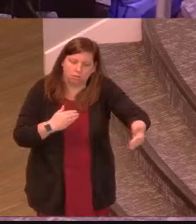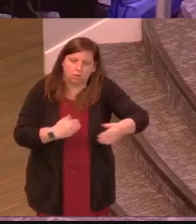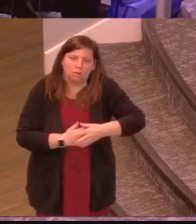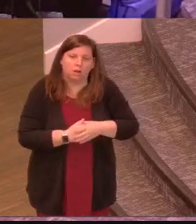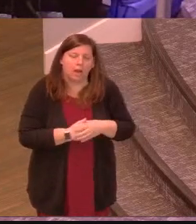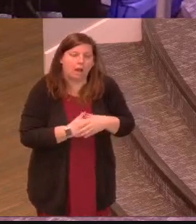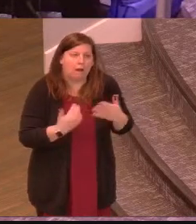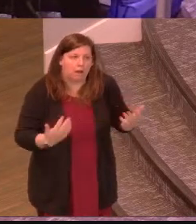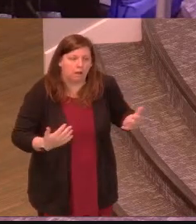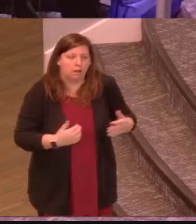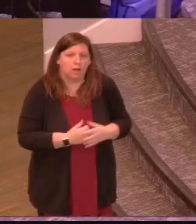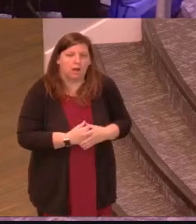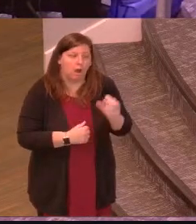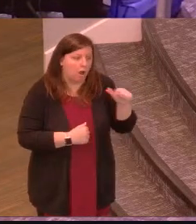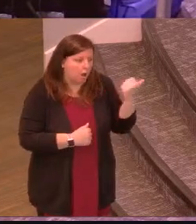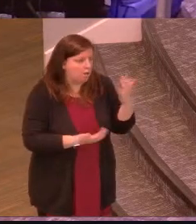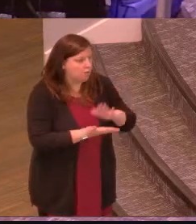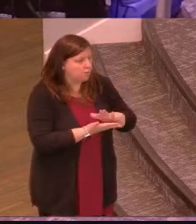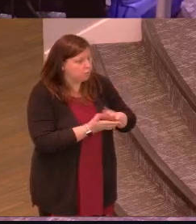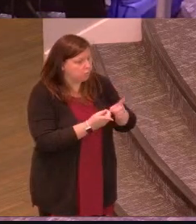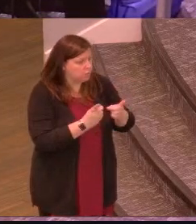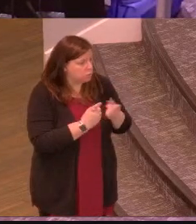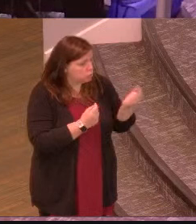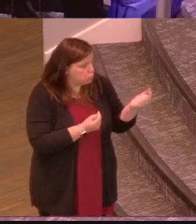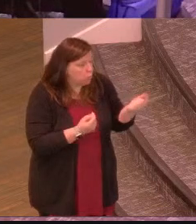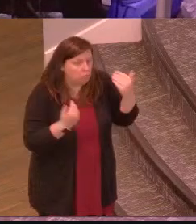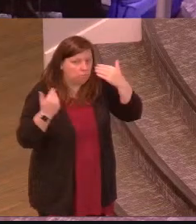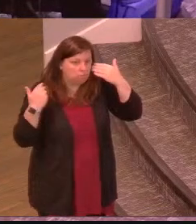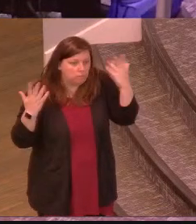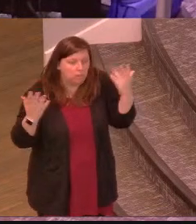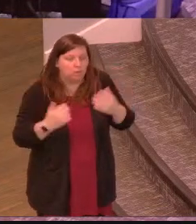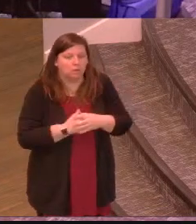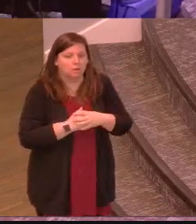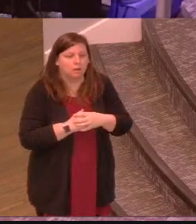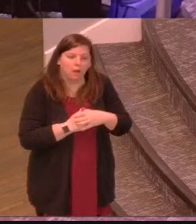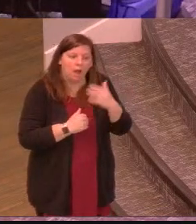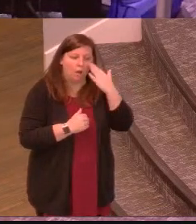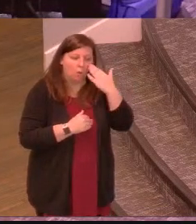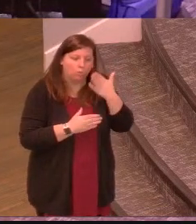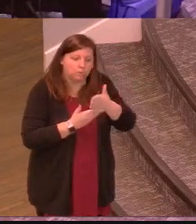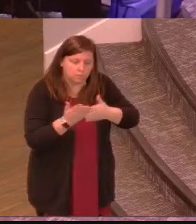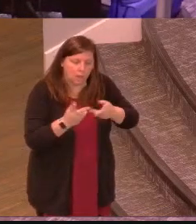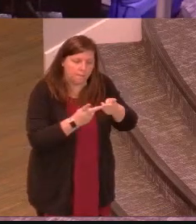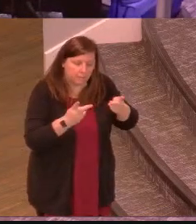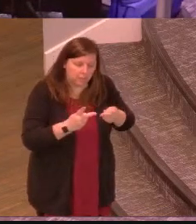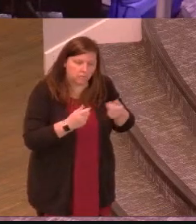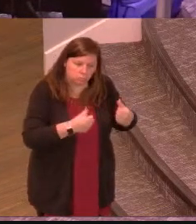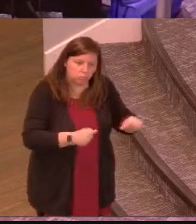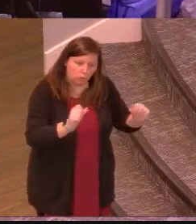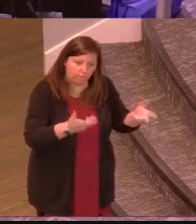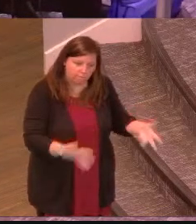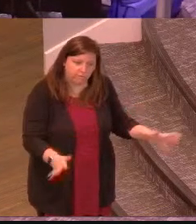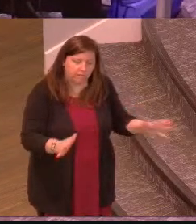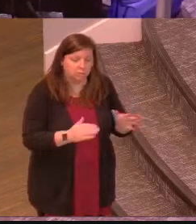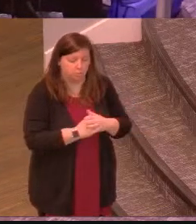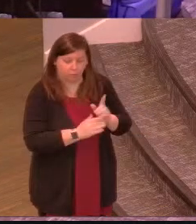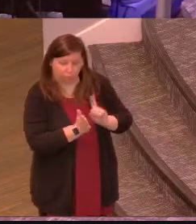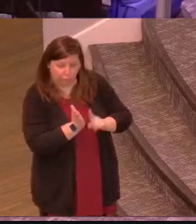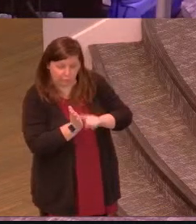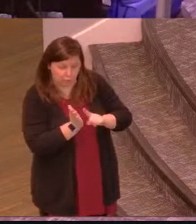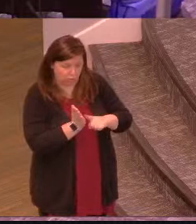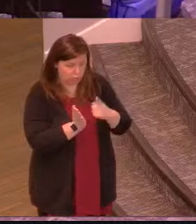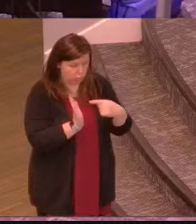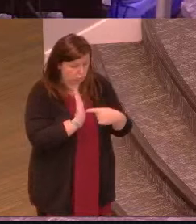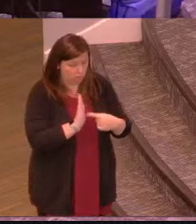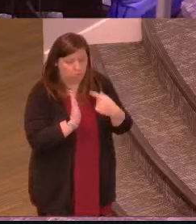I don't know what other school districts have done. I don't know if I know it's been tried. I don't know what the research says. But it